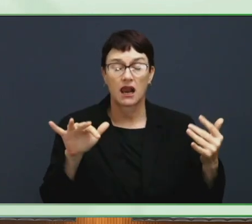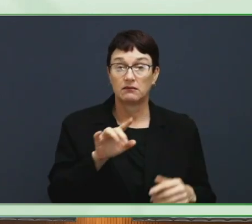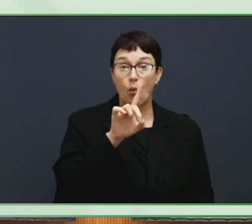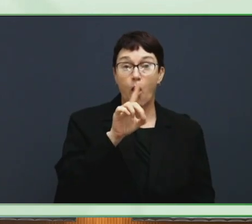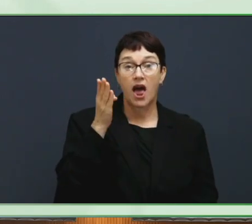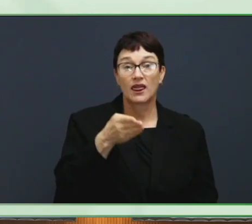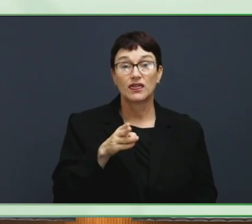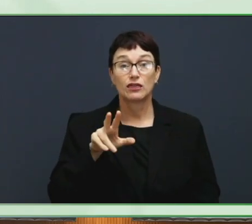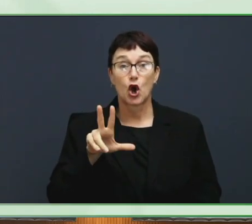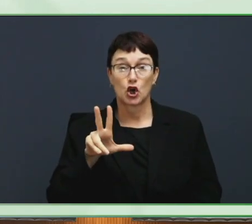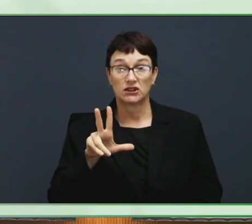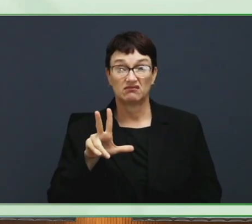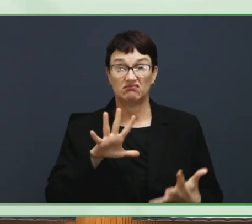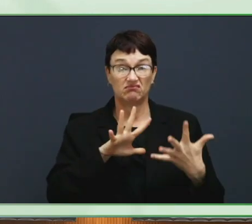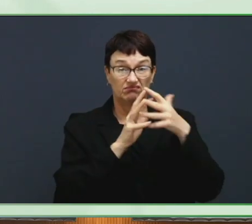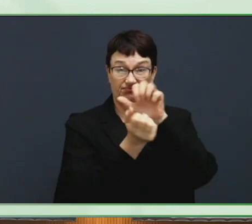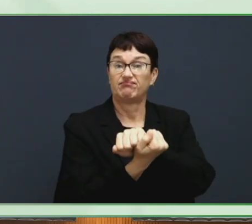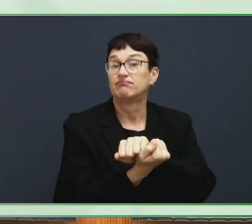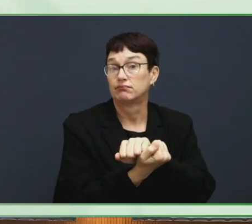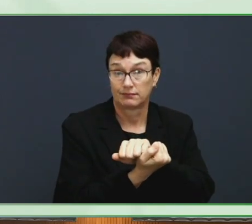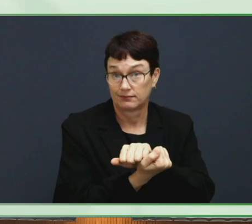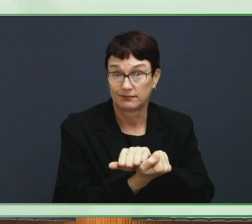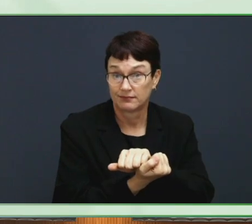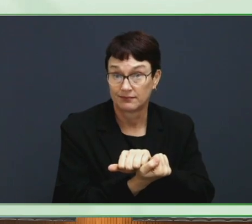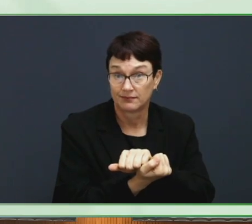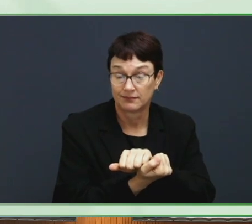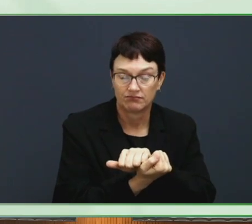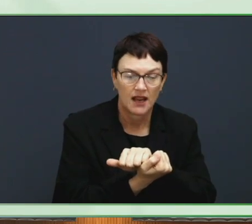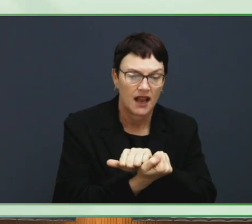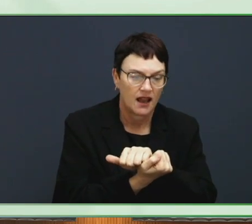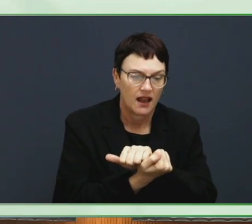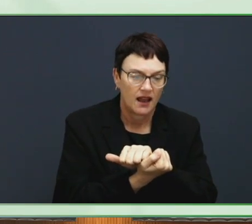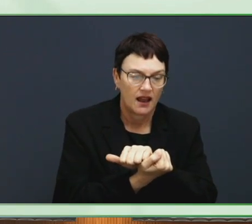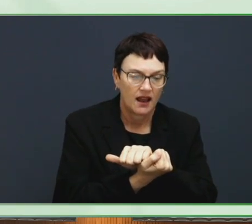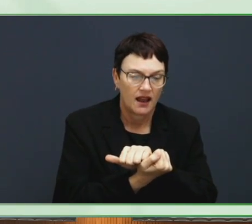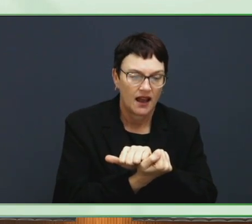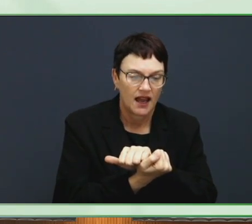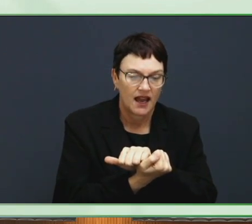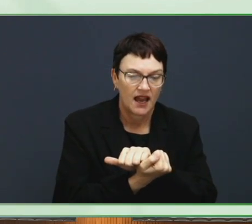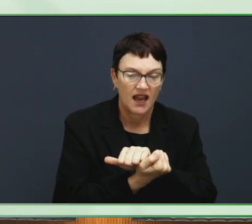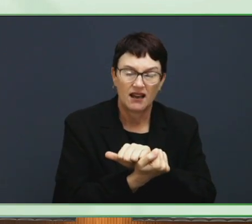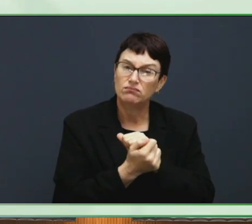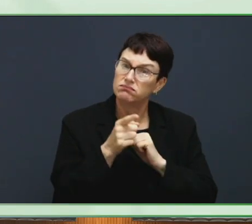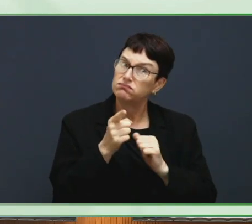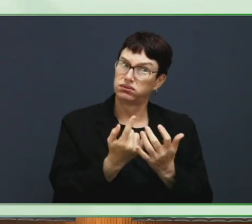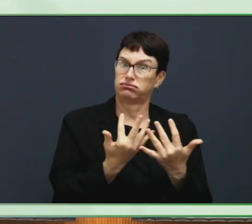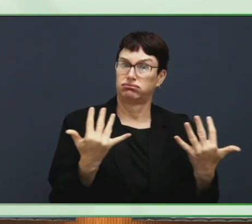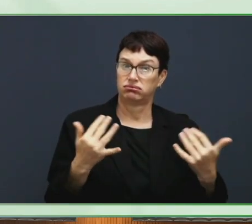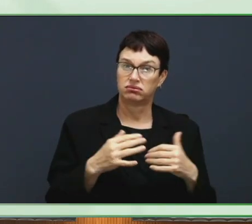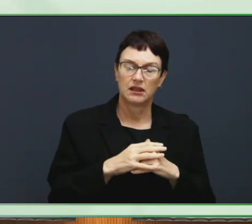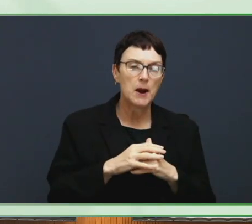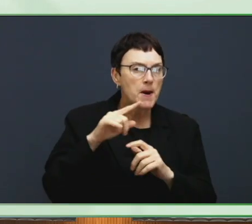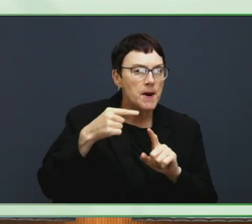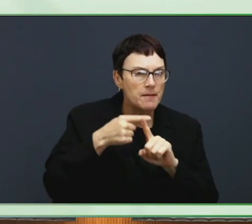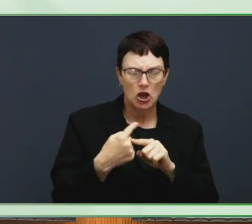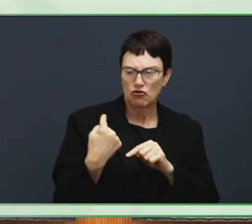However, a recent study shows that there is a strong desire among individuals who are affected